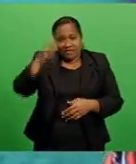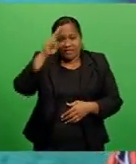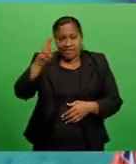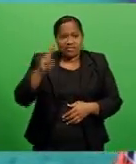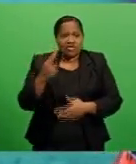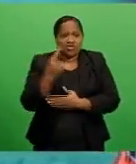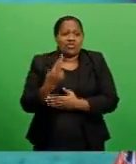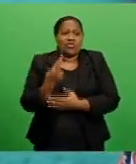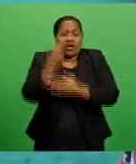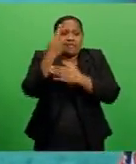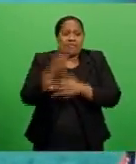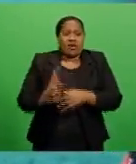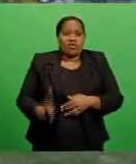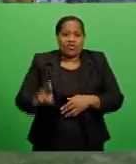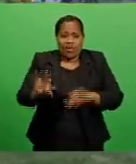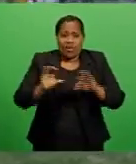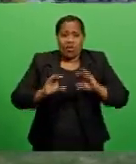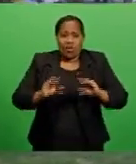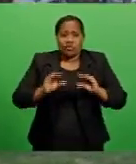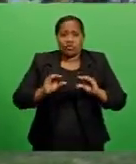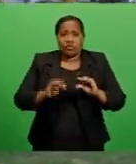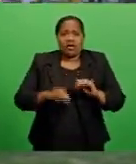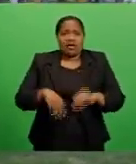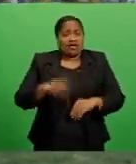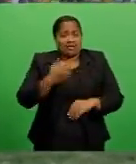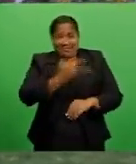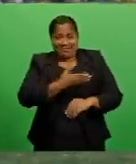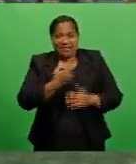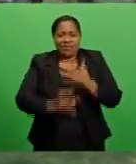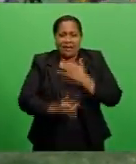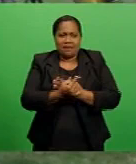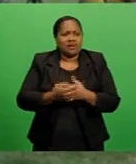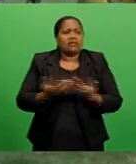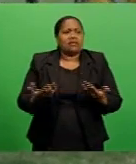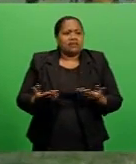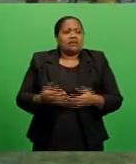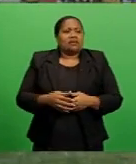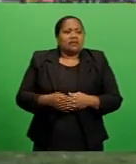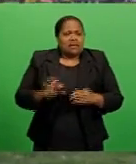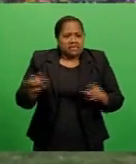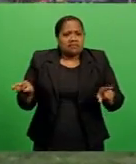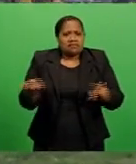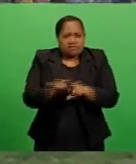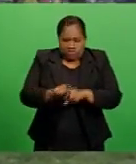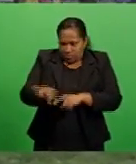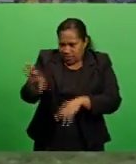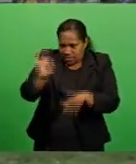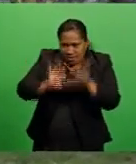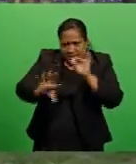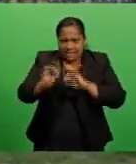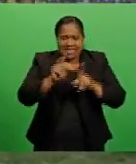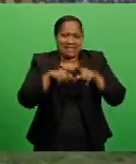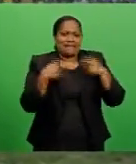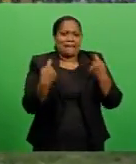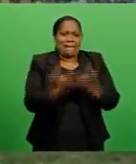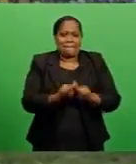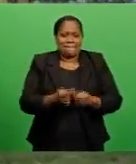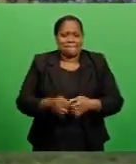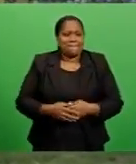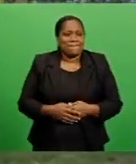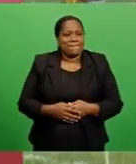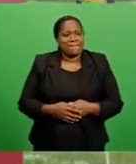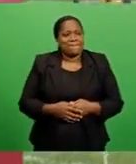Rewa coach Ro Aliveretti Ndovivarata can't count on the same pedigree when selecting his team. We've got